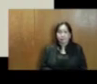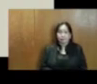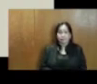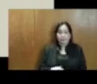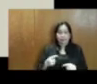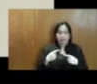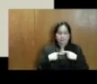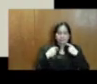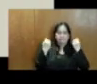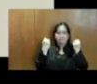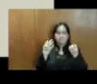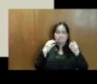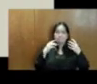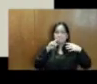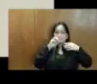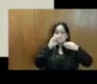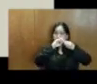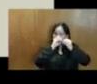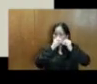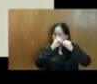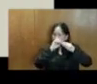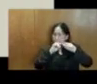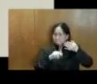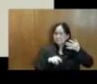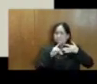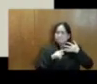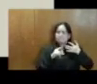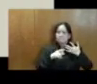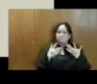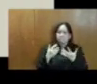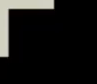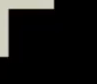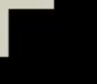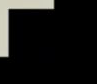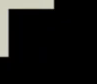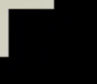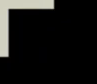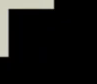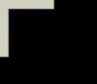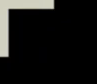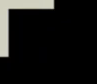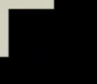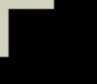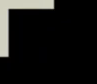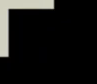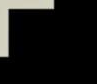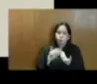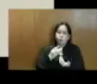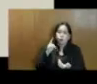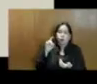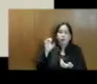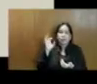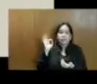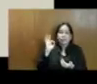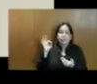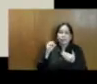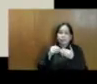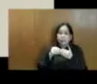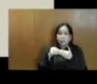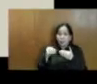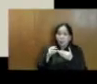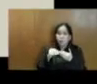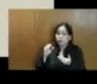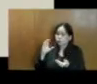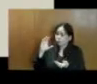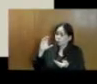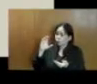stunning recent numbers that have come out that the social cost of carbon is now estimated to be around $190 per ton.